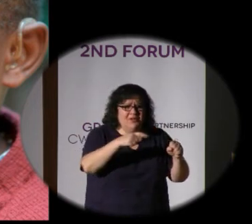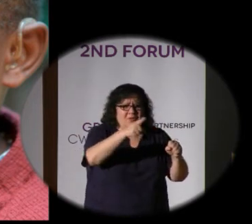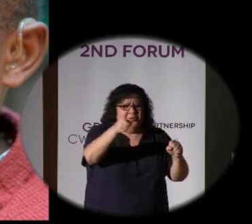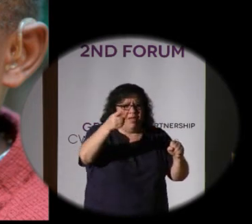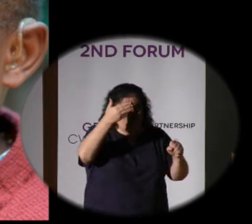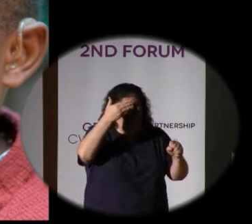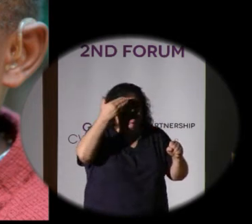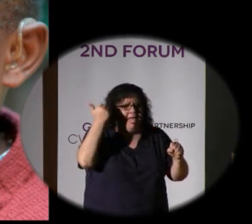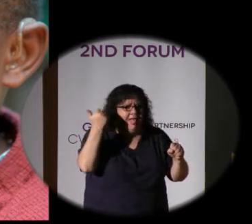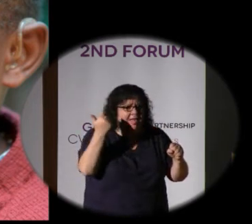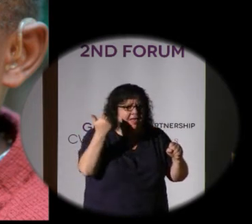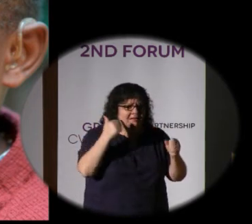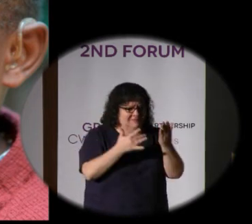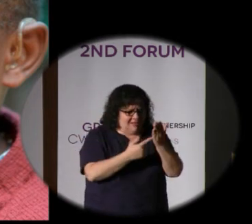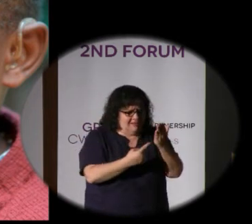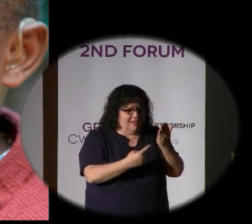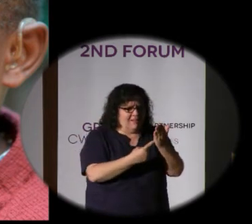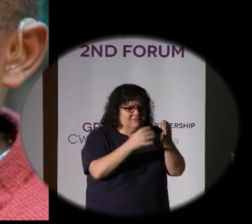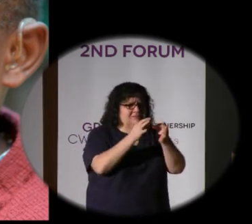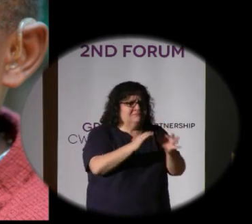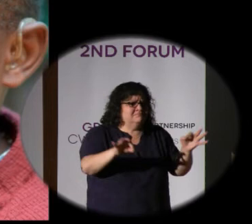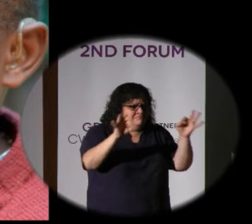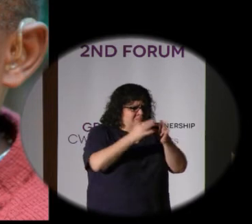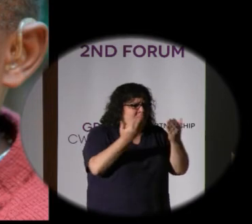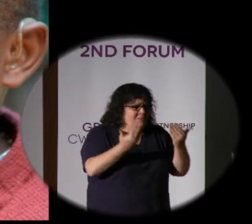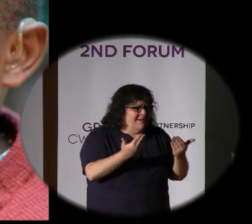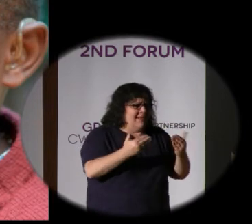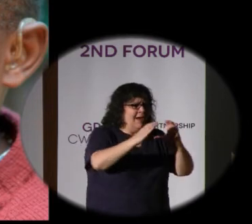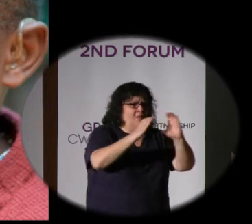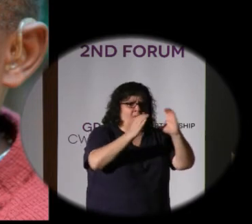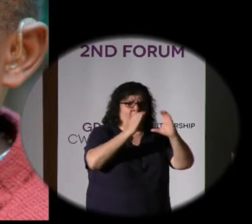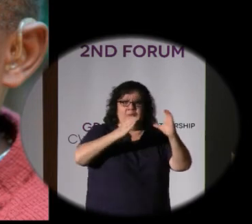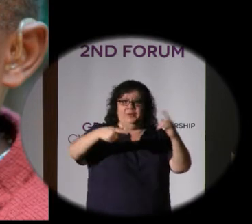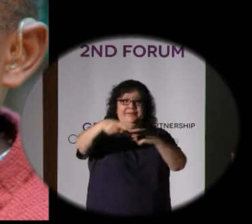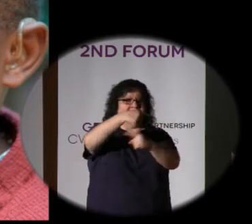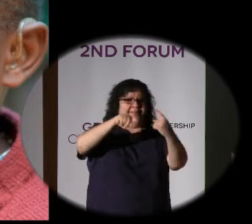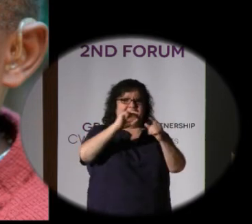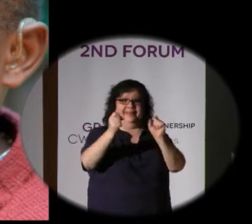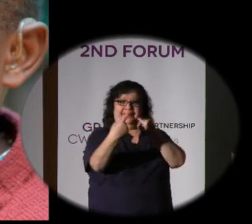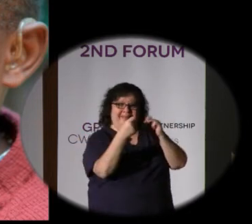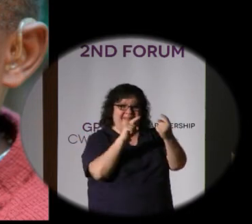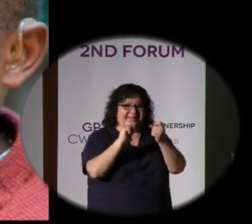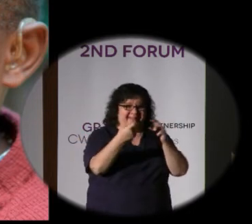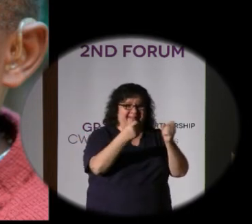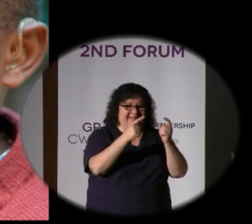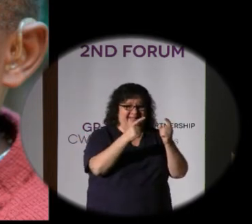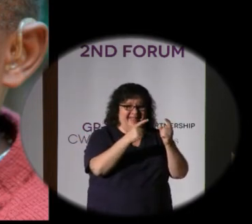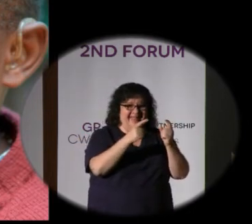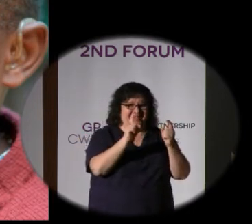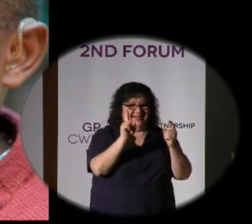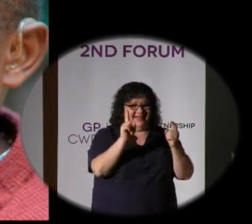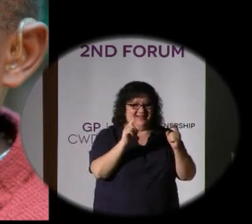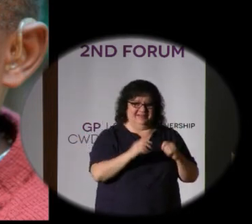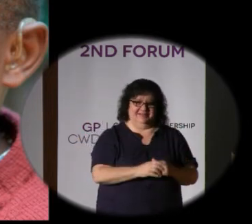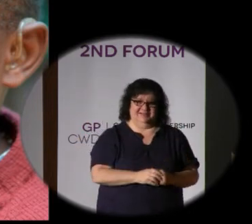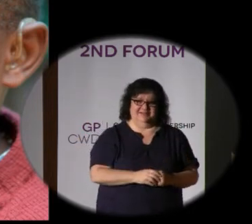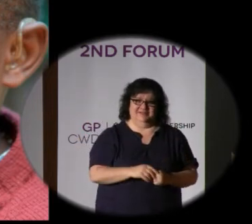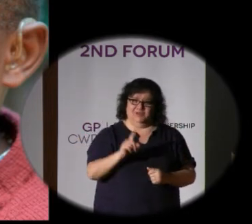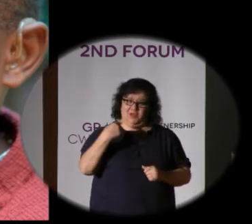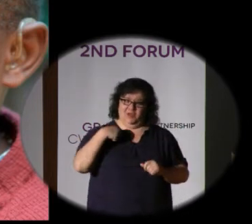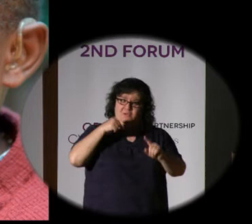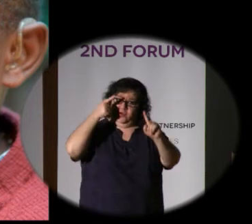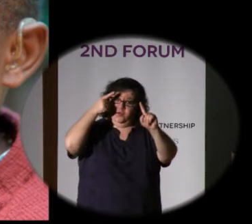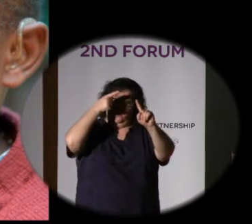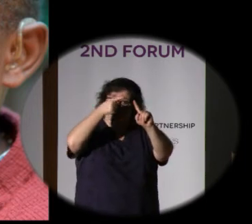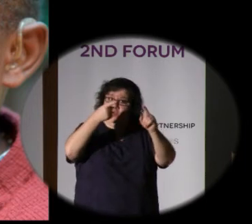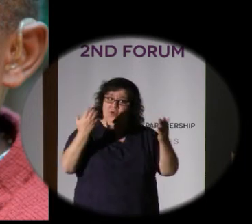everybody that every child with disabilities have access to assistive technology. They can come out of their house, they can go to